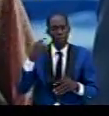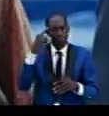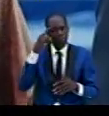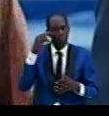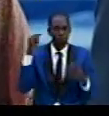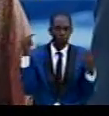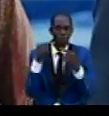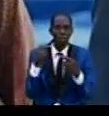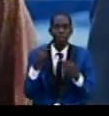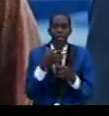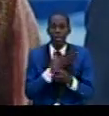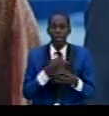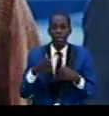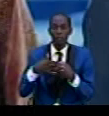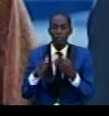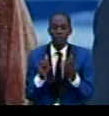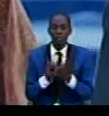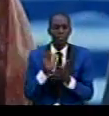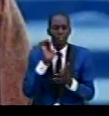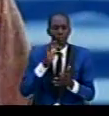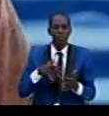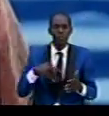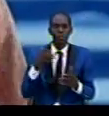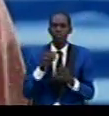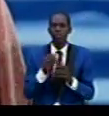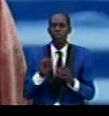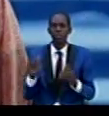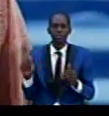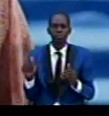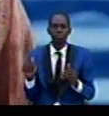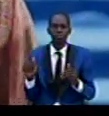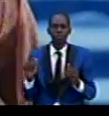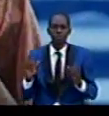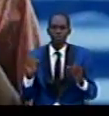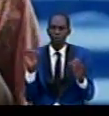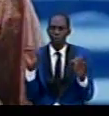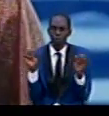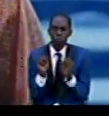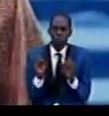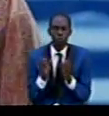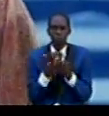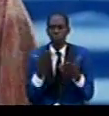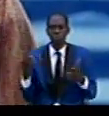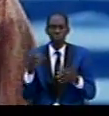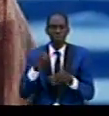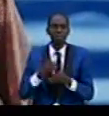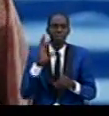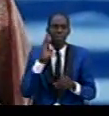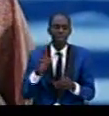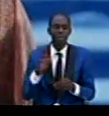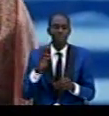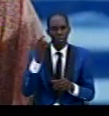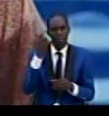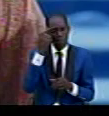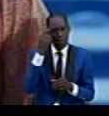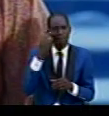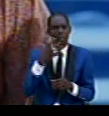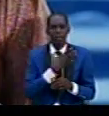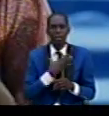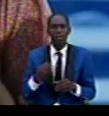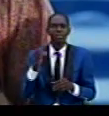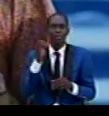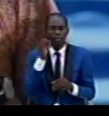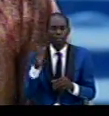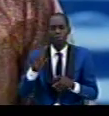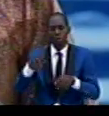because before it would be as if they are beating a drum on my head. But yesterday I felt a cold sensation. I was like, I'm going to test it. I